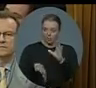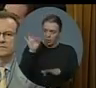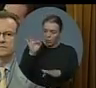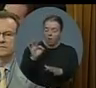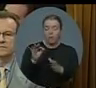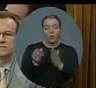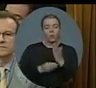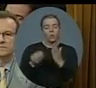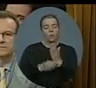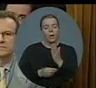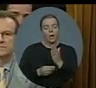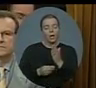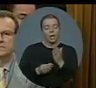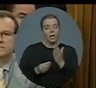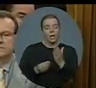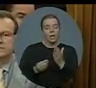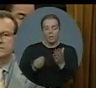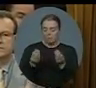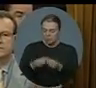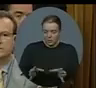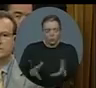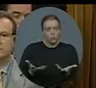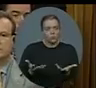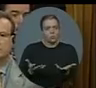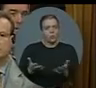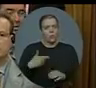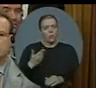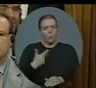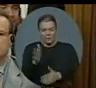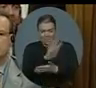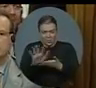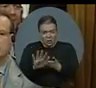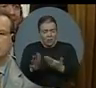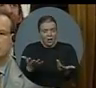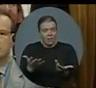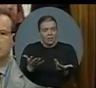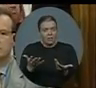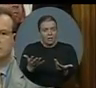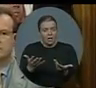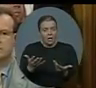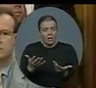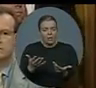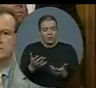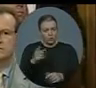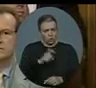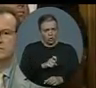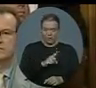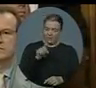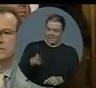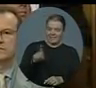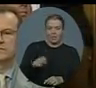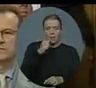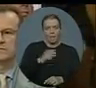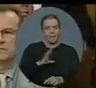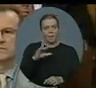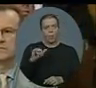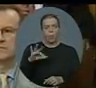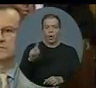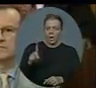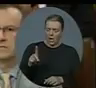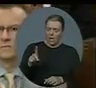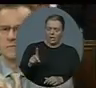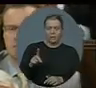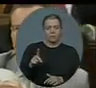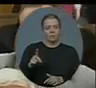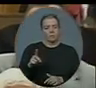did it take the government 5 weeks to ask a question either of the member from Beauce, the former minister, or of Madame Couillard? Why did you sit on your